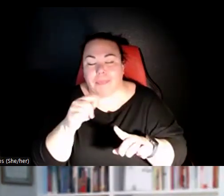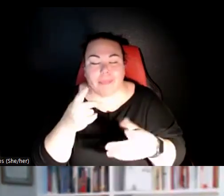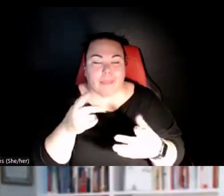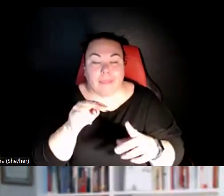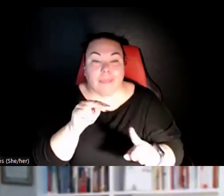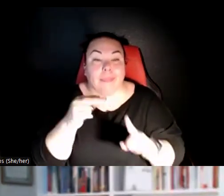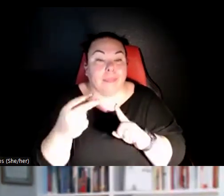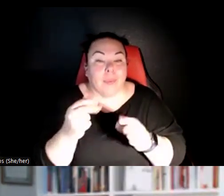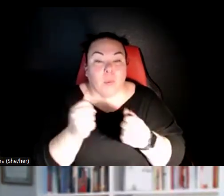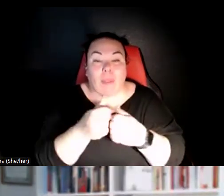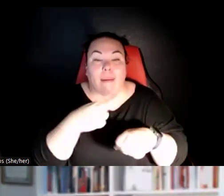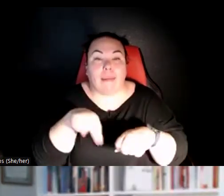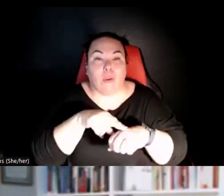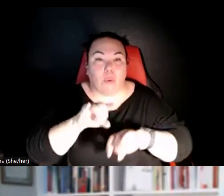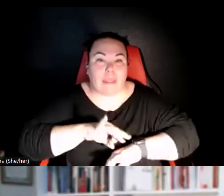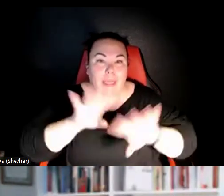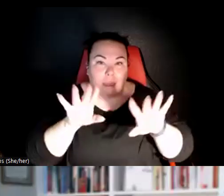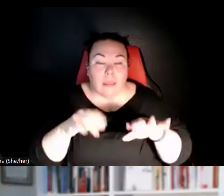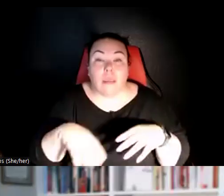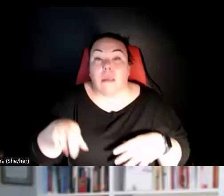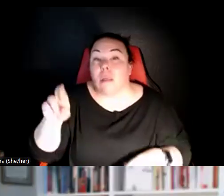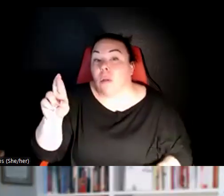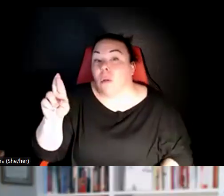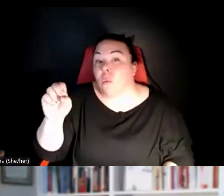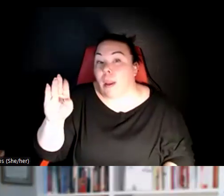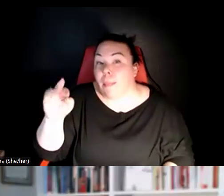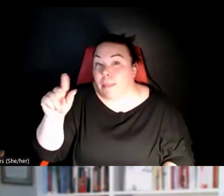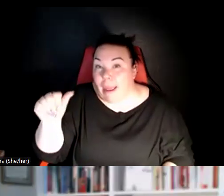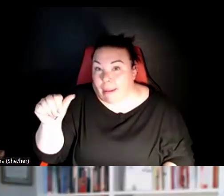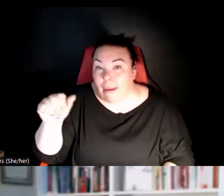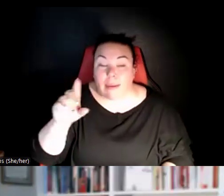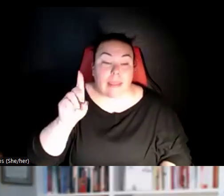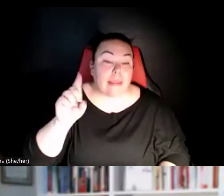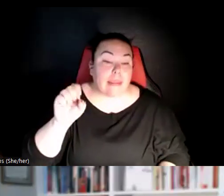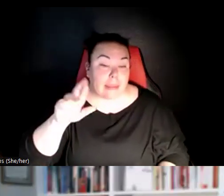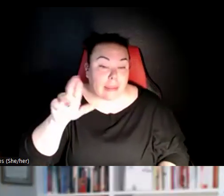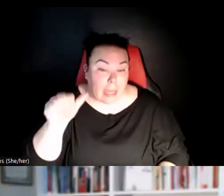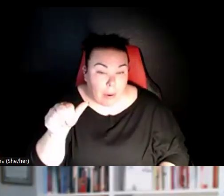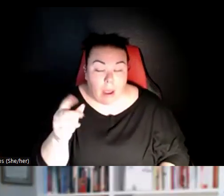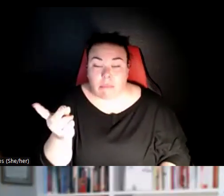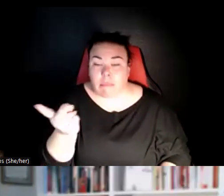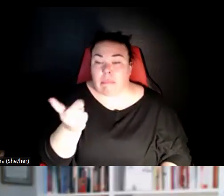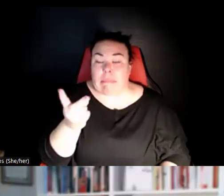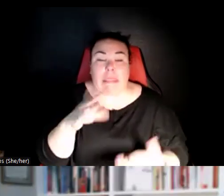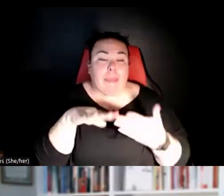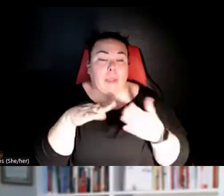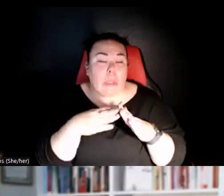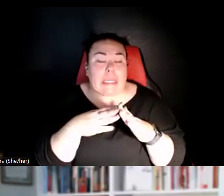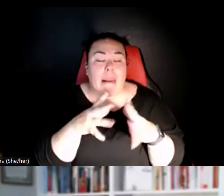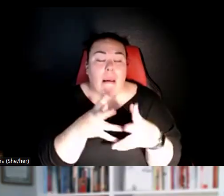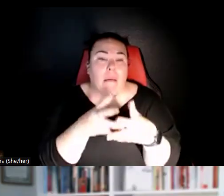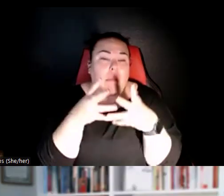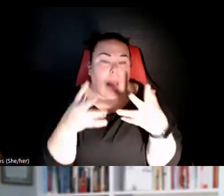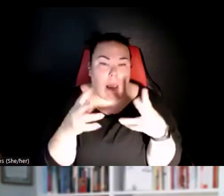natural disasters. So, Rebecca and Deborah, your communities have had many disasters to contend with: